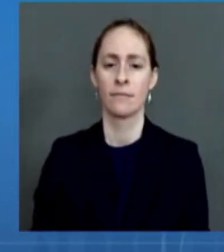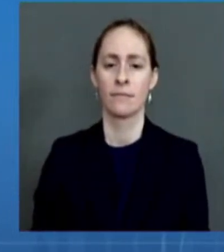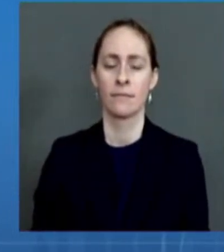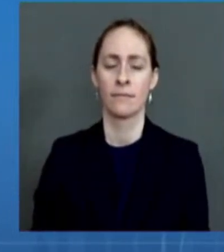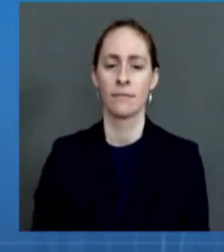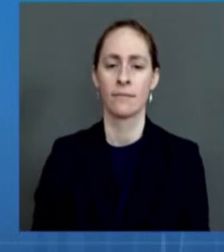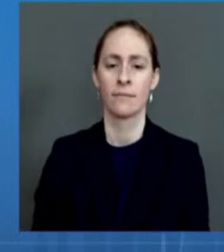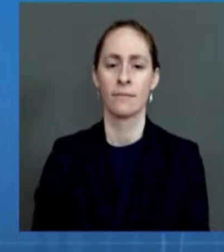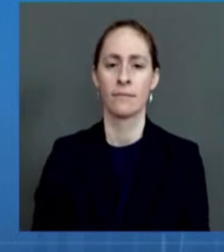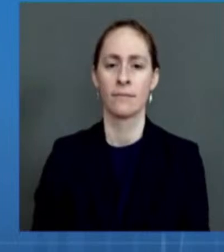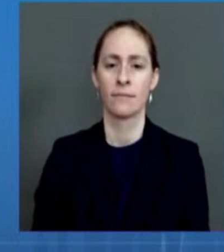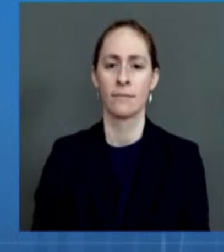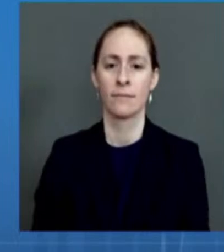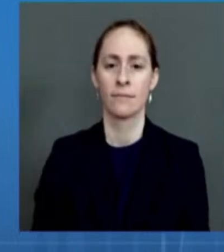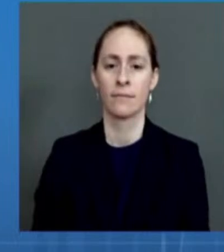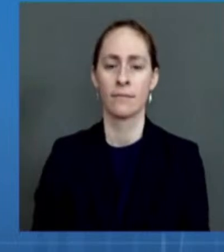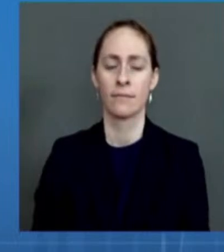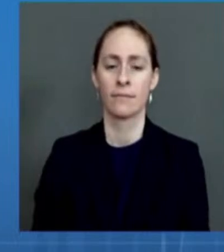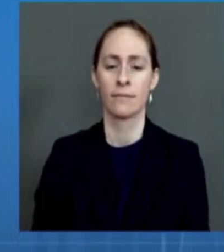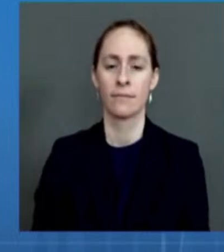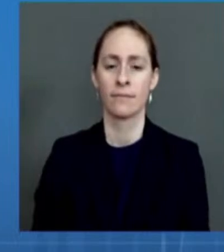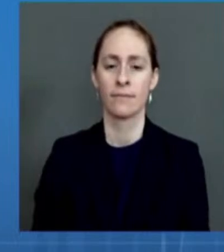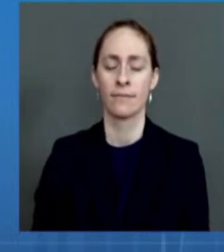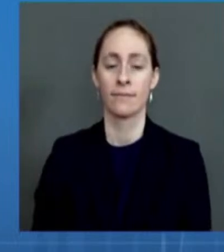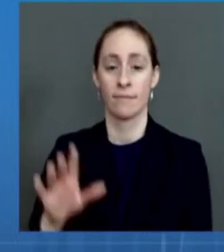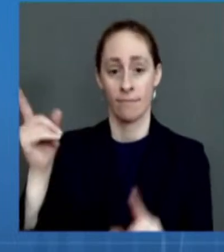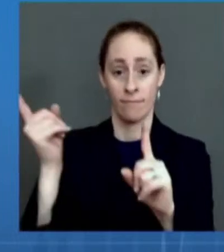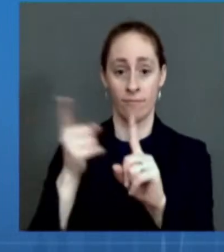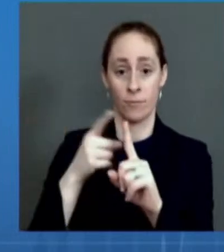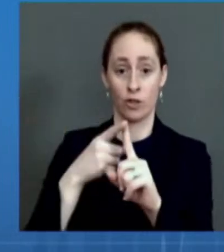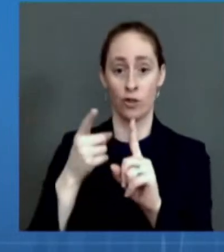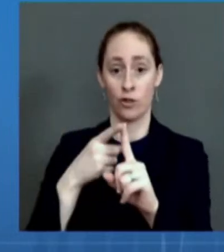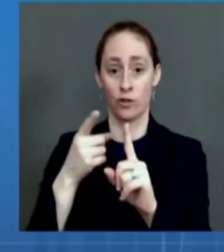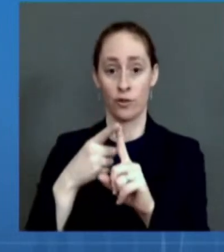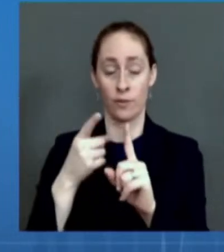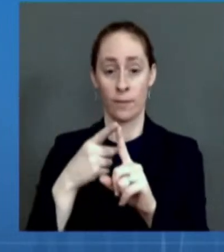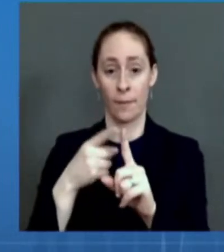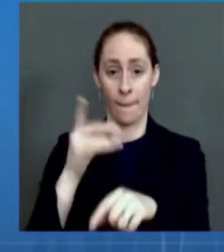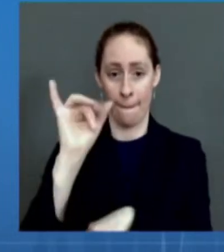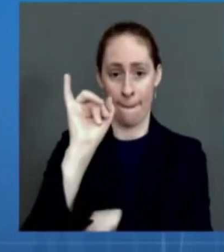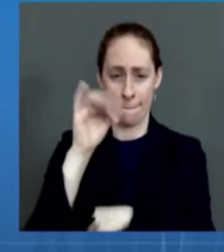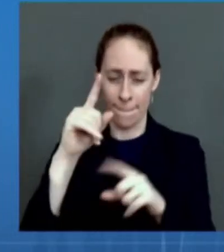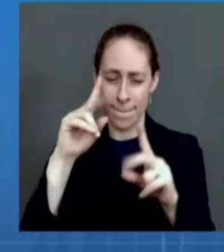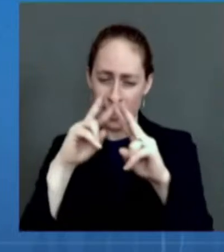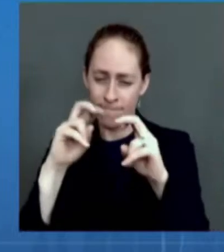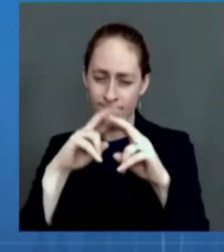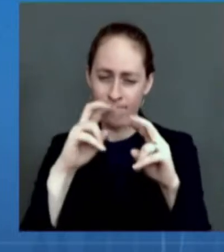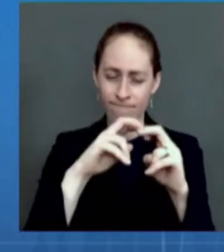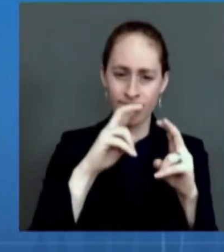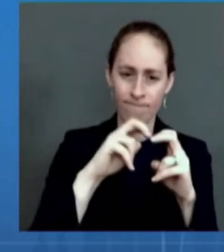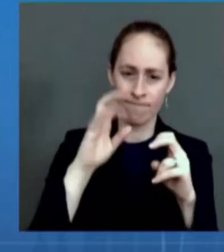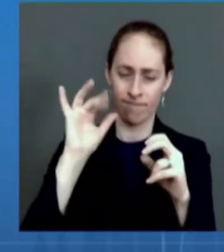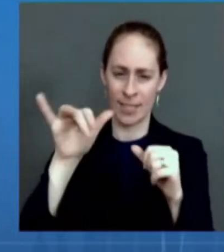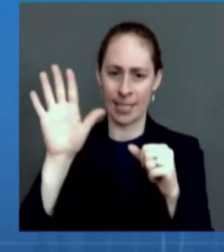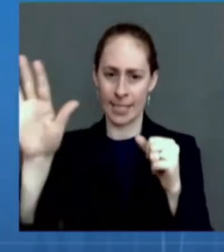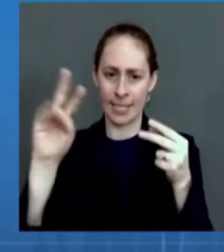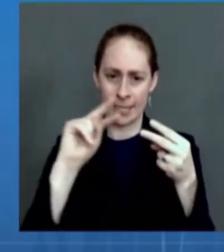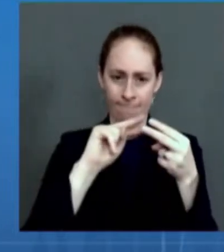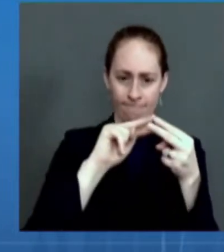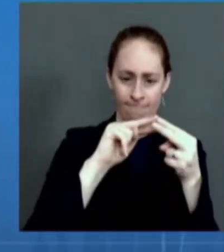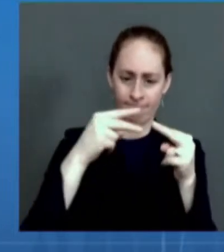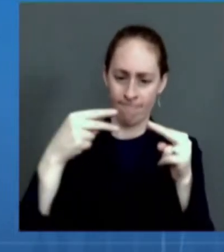amino acid substitutions which result from mutations on the spike proteins, you would have predicted that this would be a